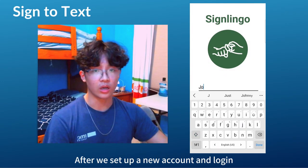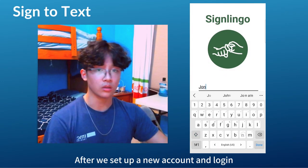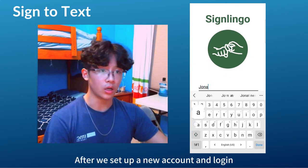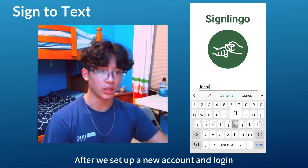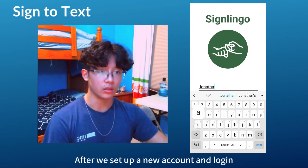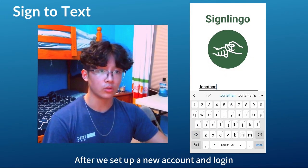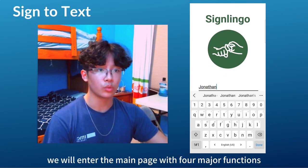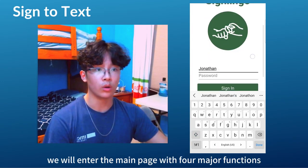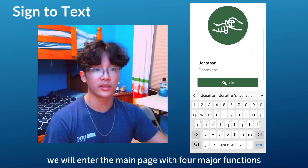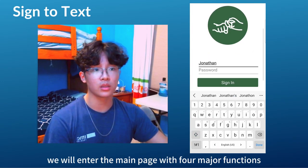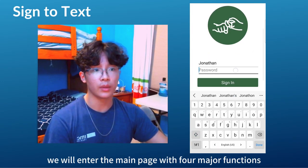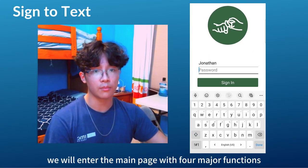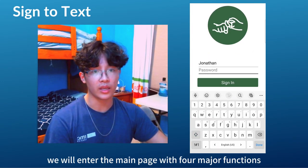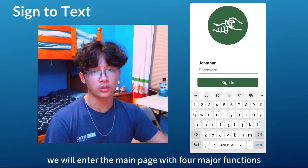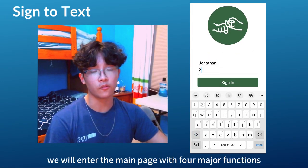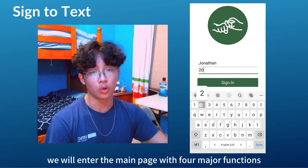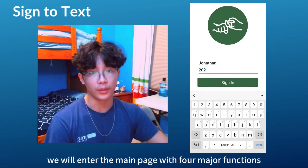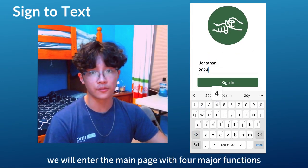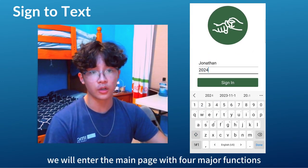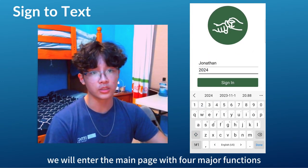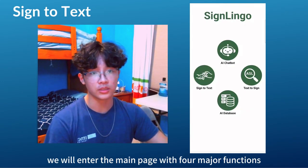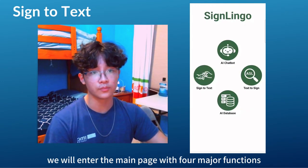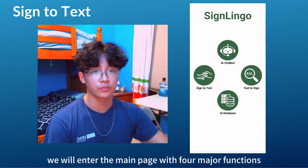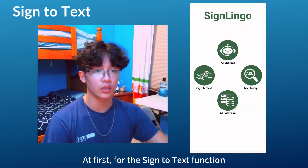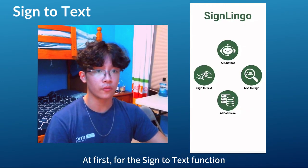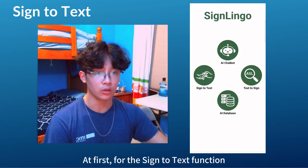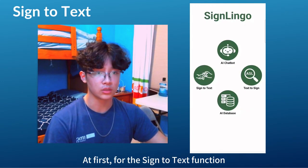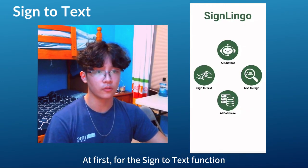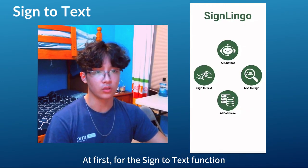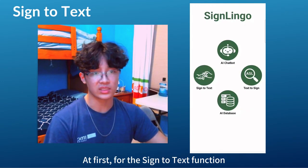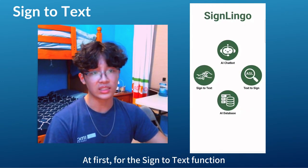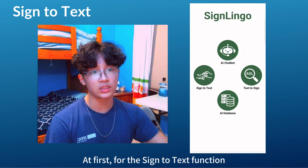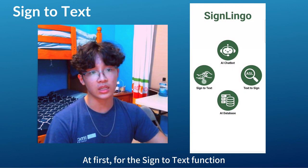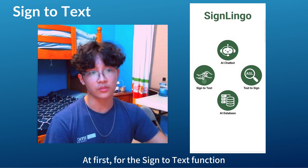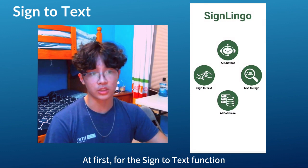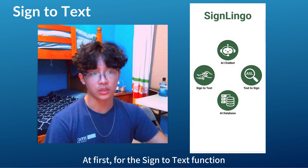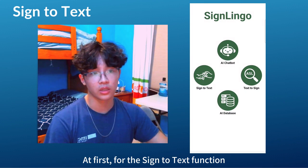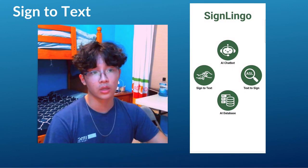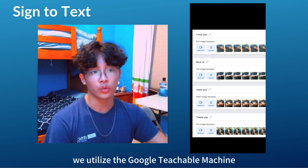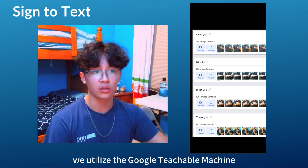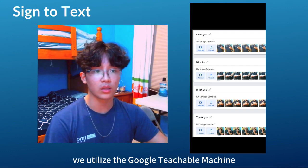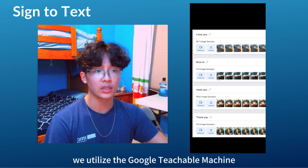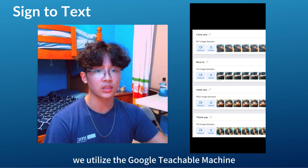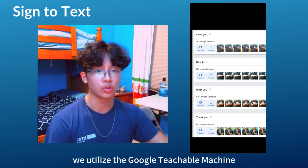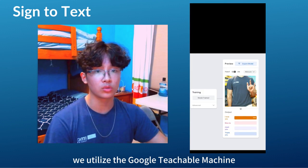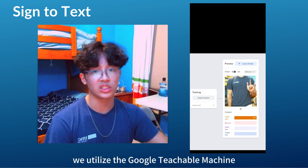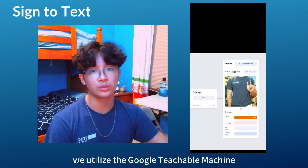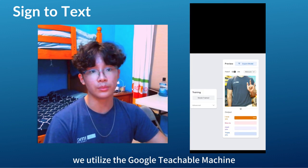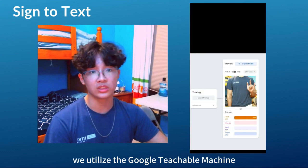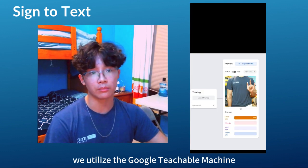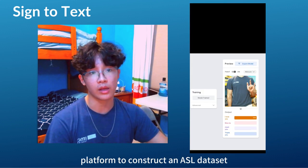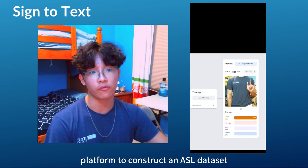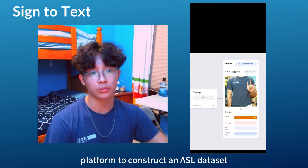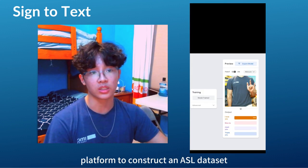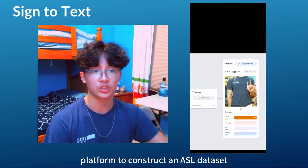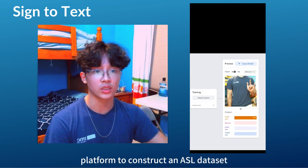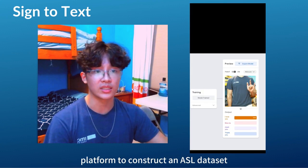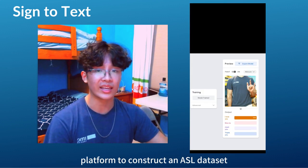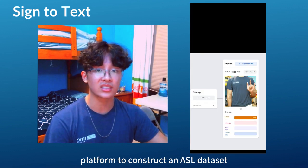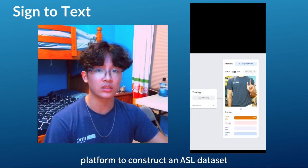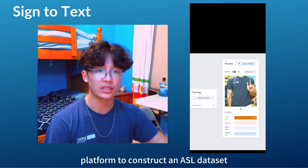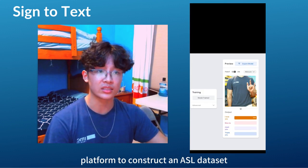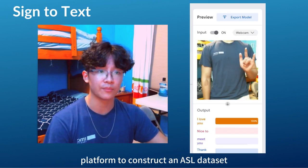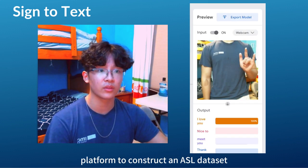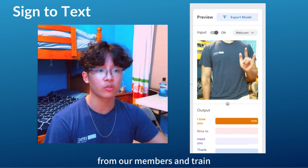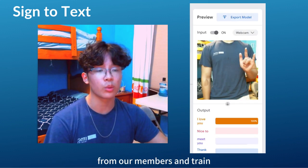up a new account and log in, we will enter the main page with four major functions. At first, for the sign-to-text function, we utilize the Google Teachable Machine platform to construct